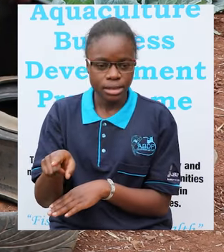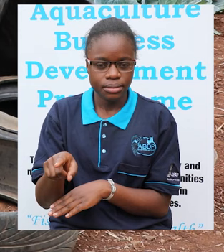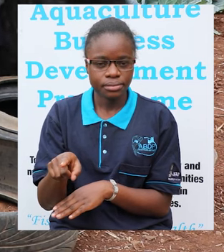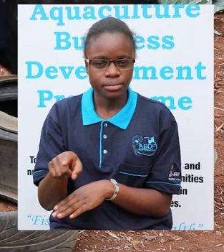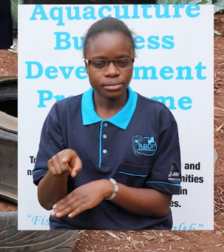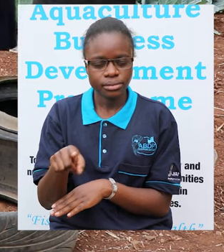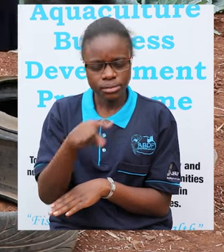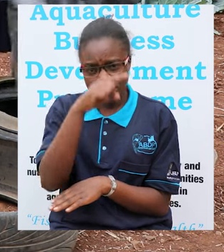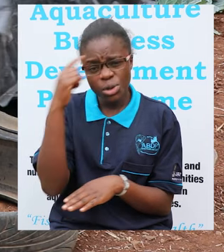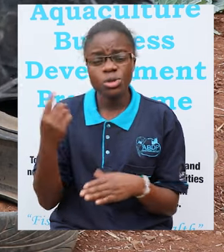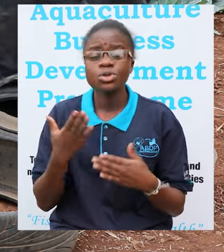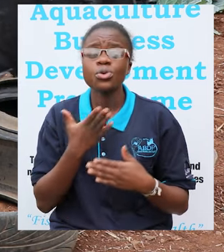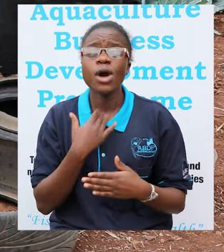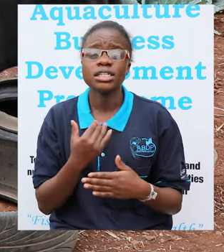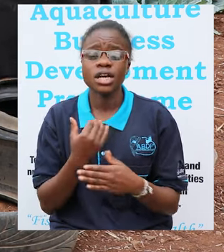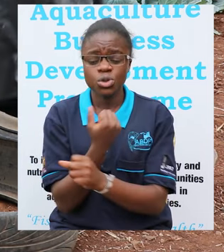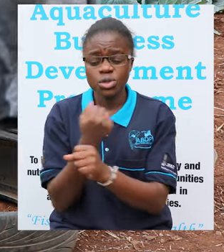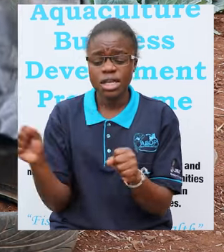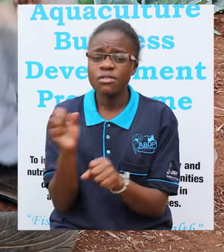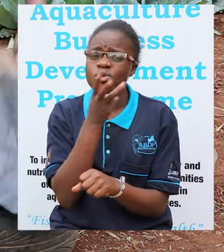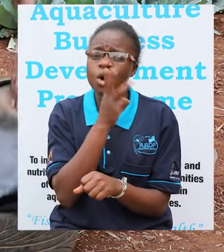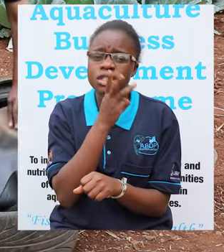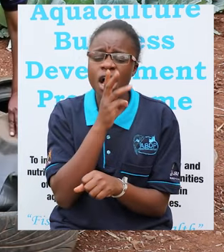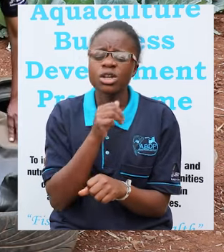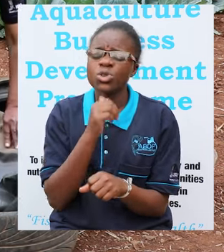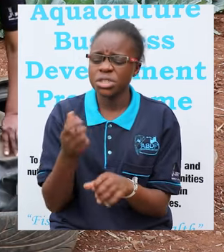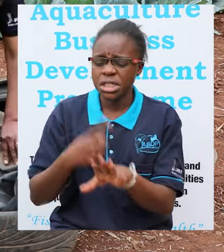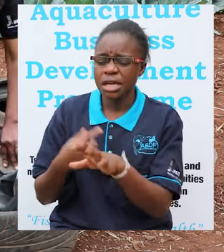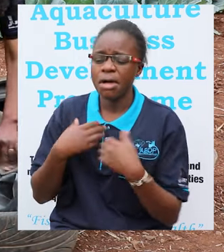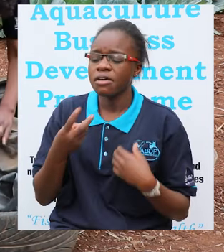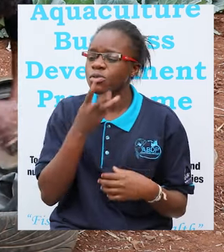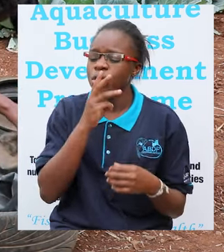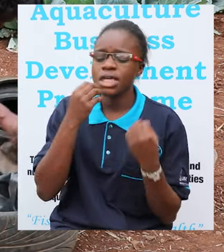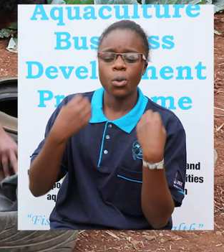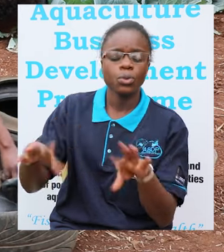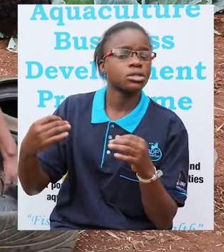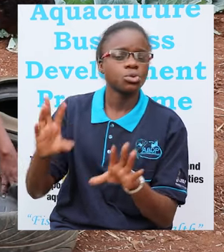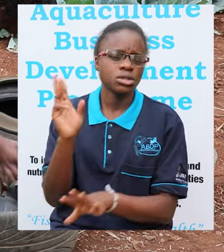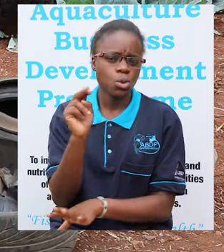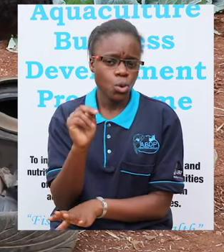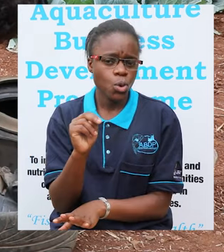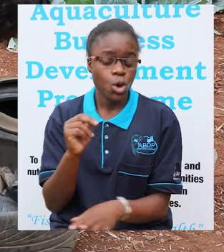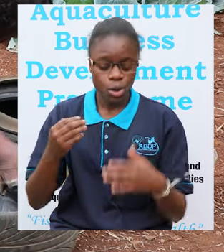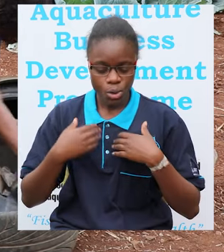And then because we want to conserve water, you put a polythene at the bottom,